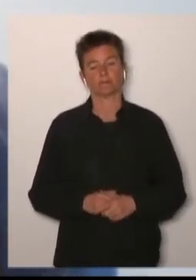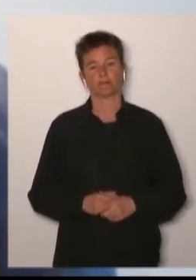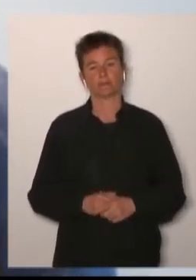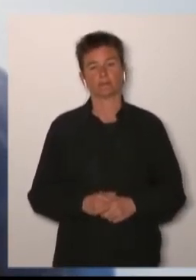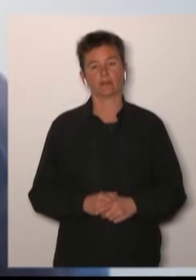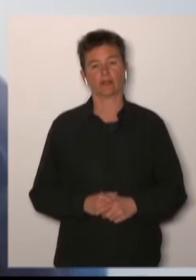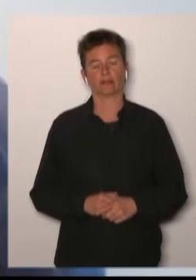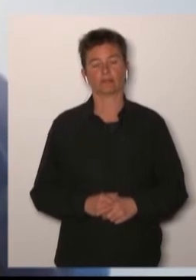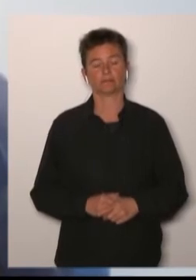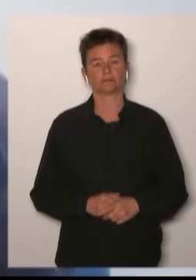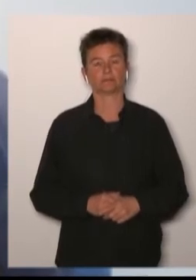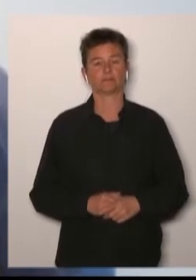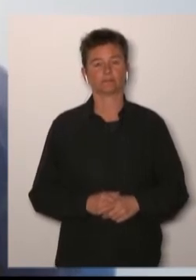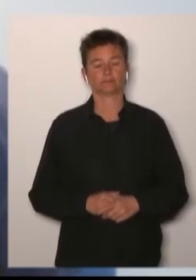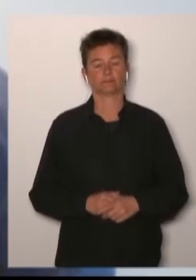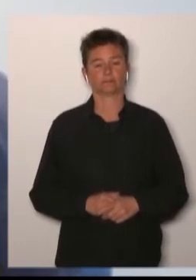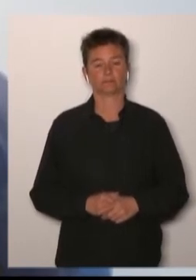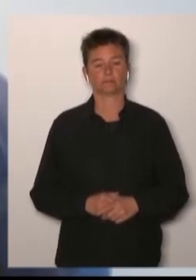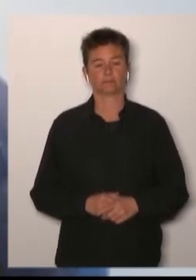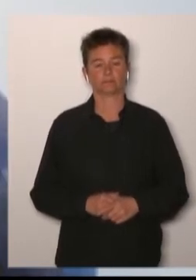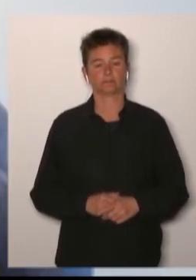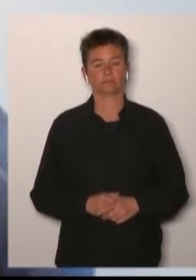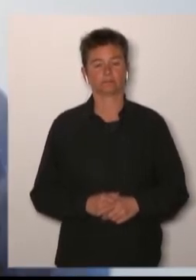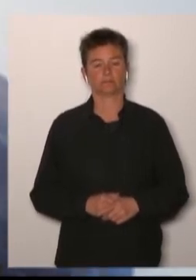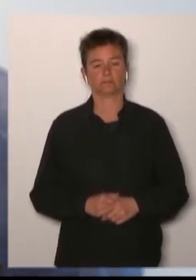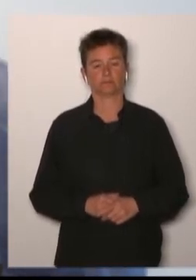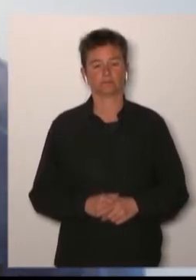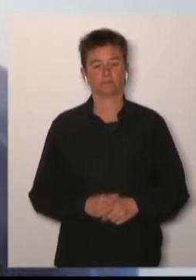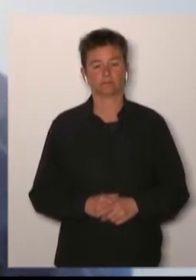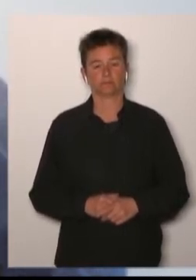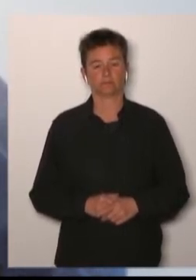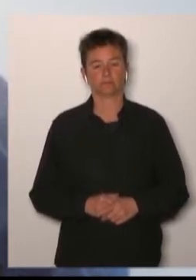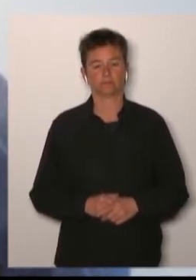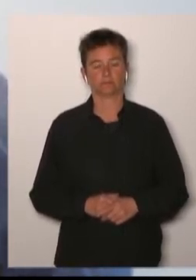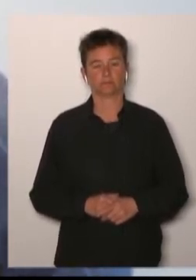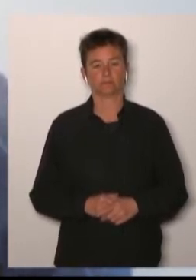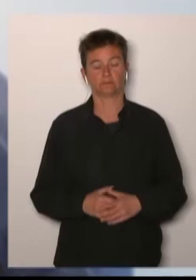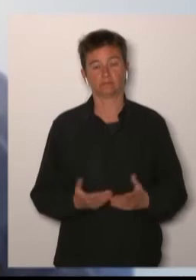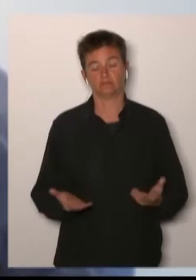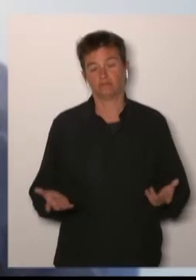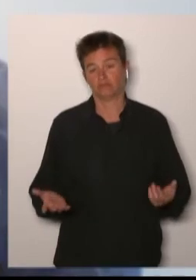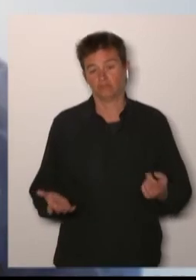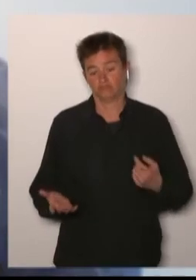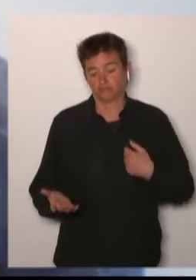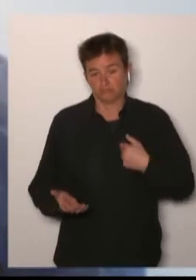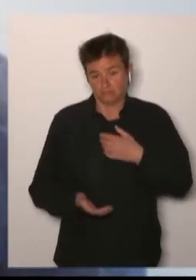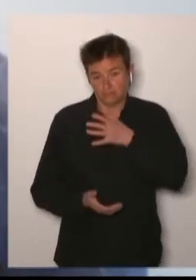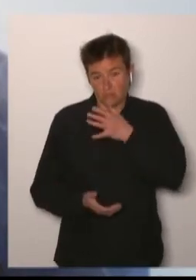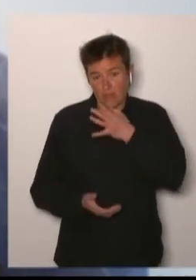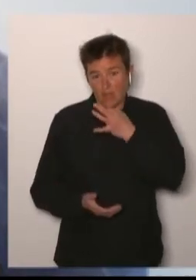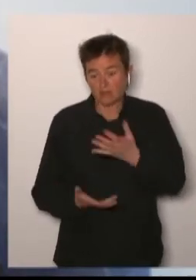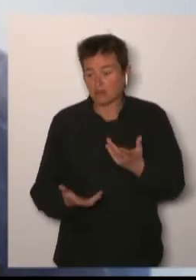Equally, you know, I think I'm not in a position to comment in terms of, you know, how